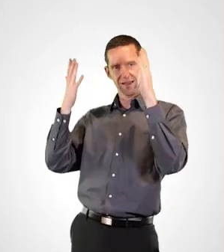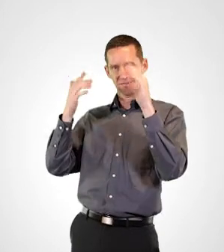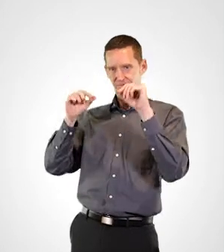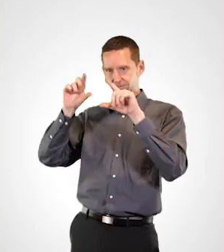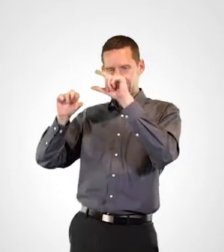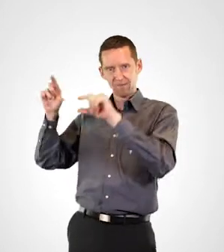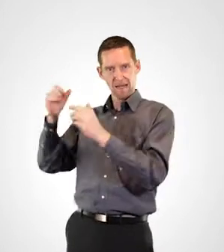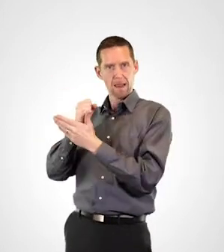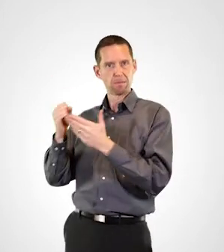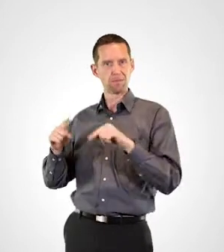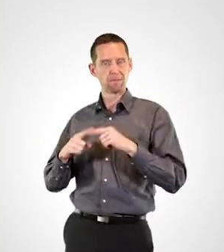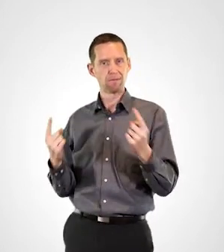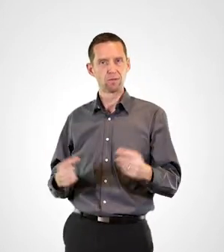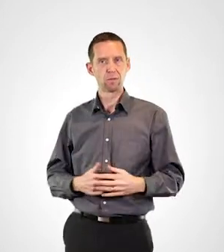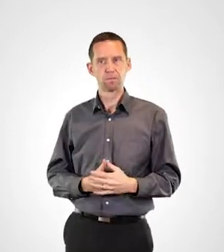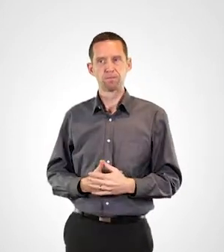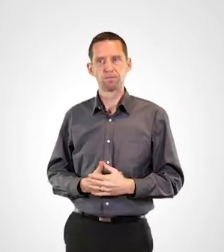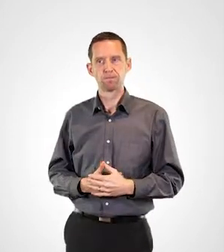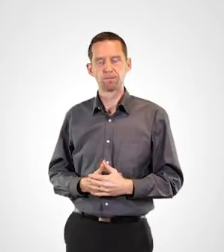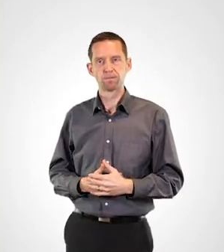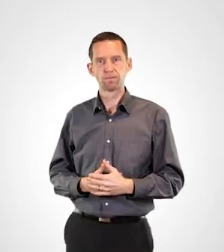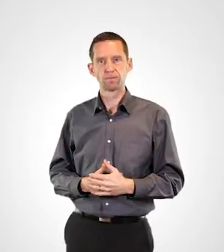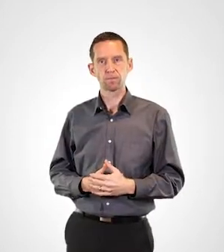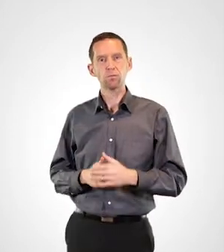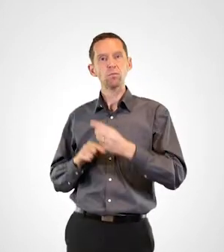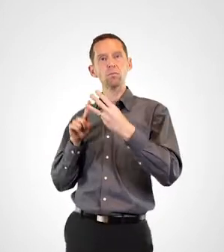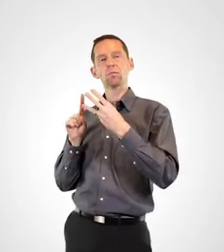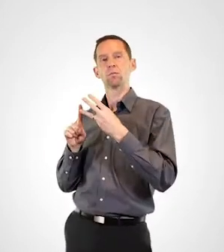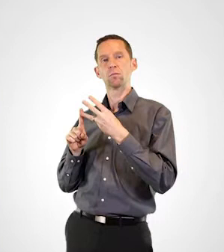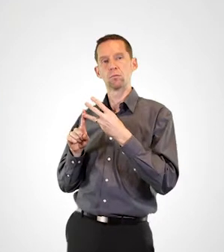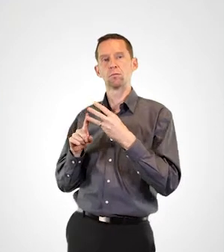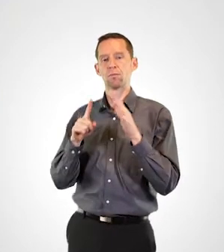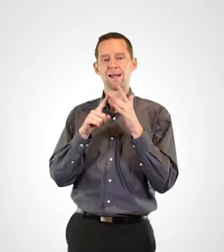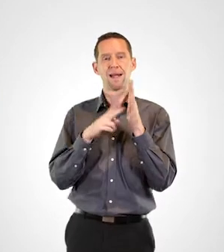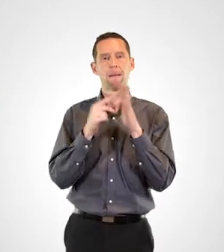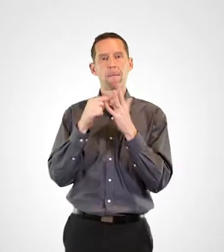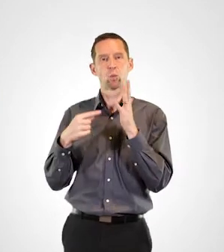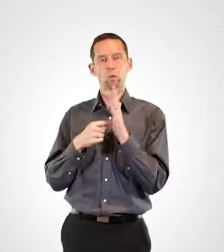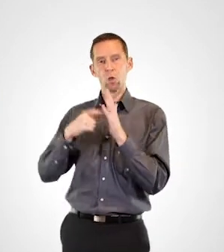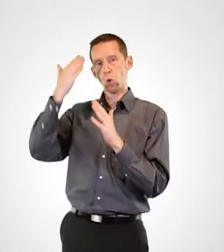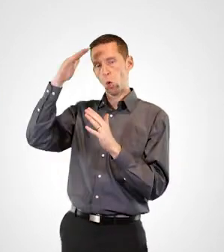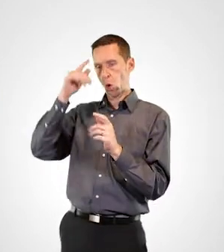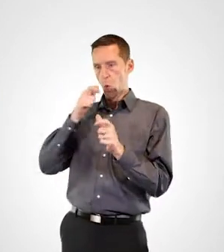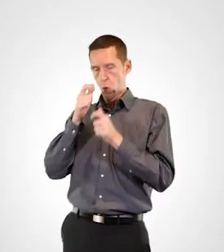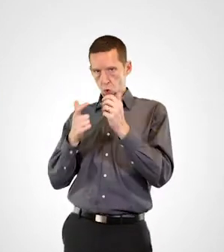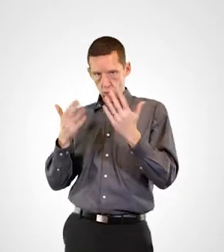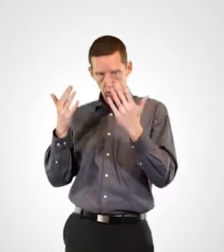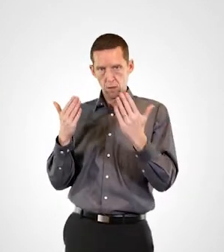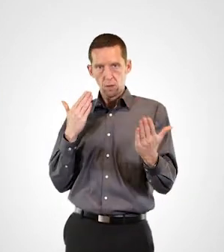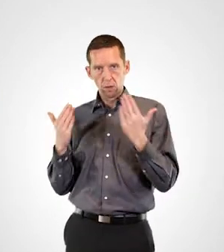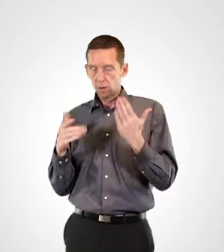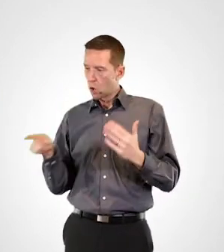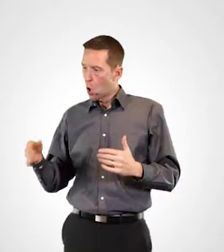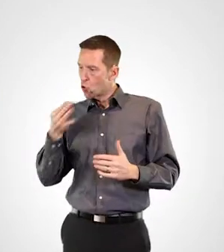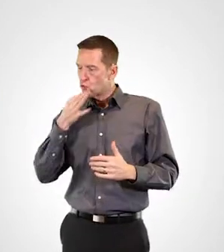how these different environments can look. If we look at input, the adult word count versus the